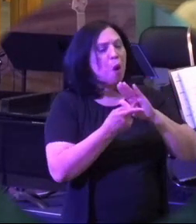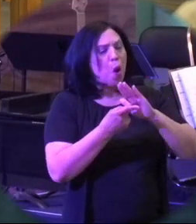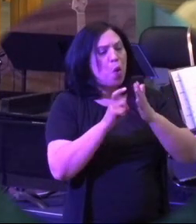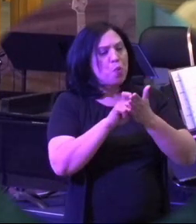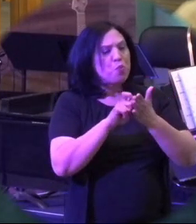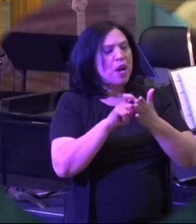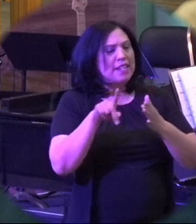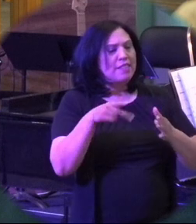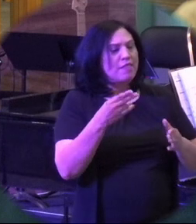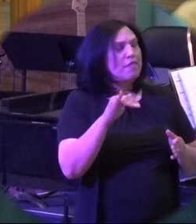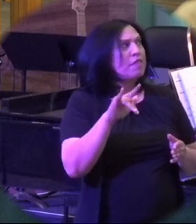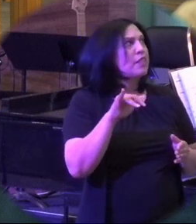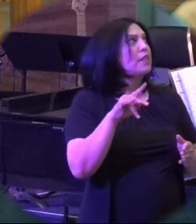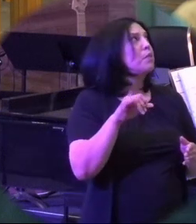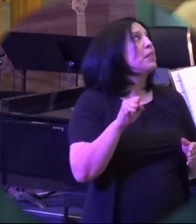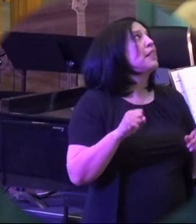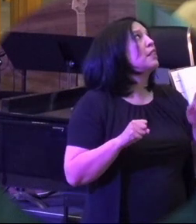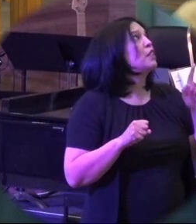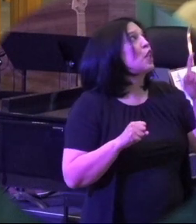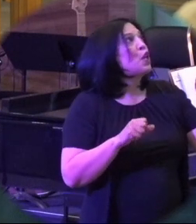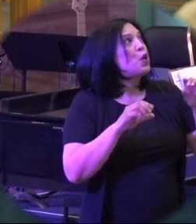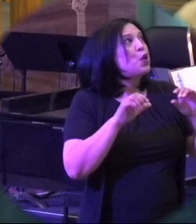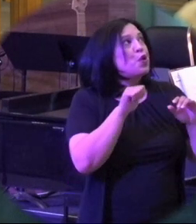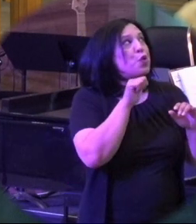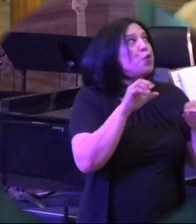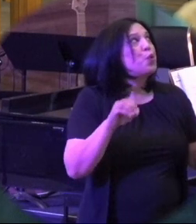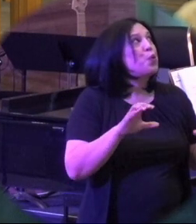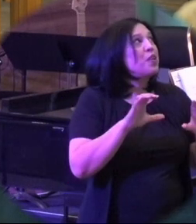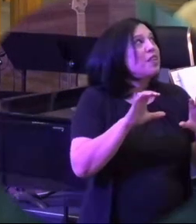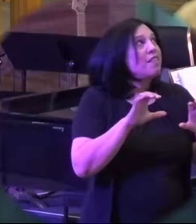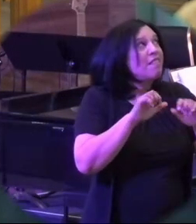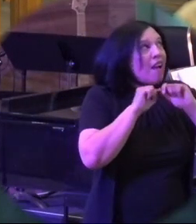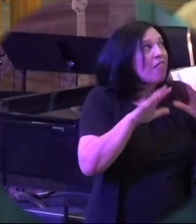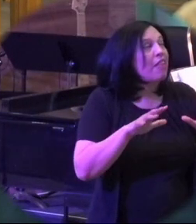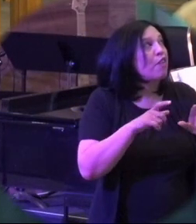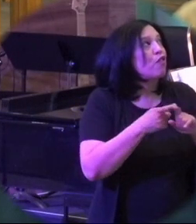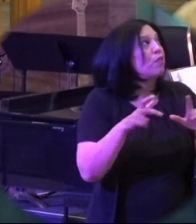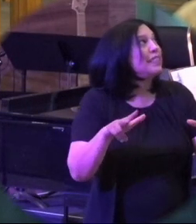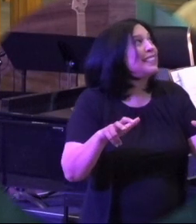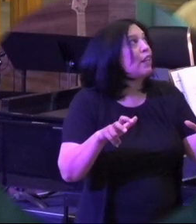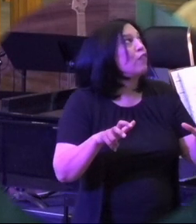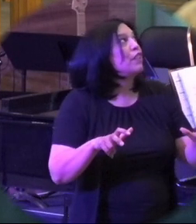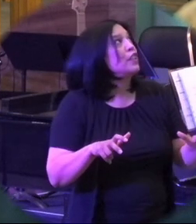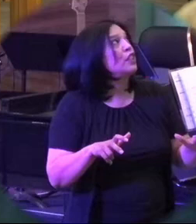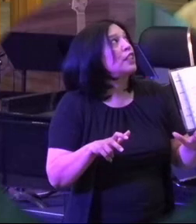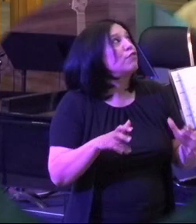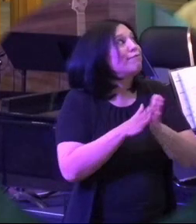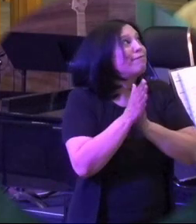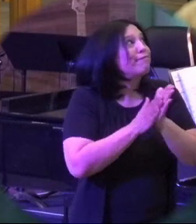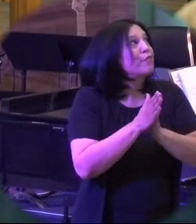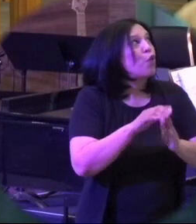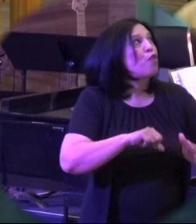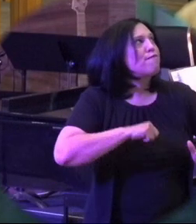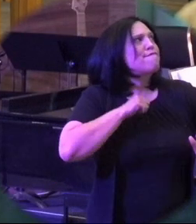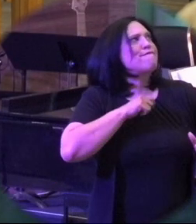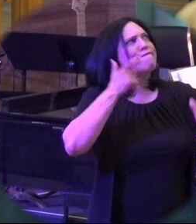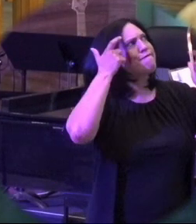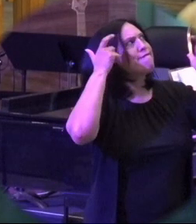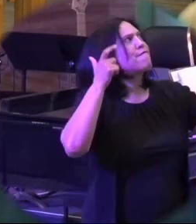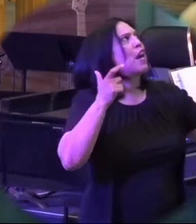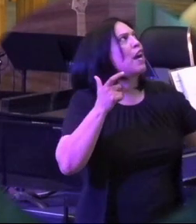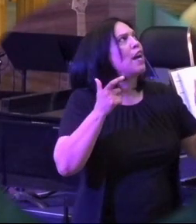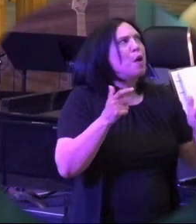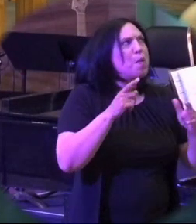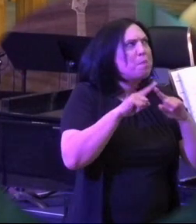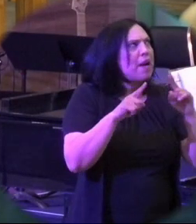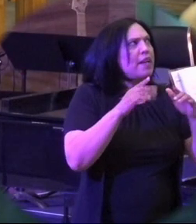at Babel, but in humility consider others better than yourselves, or in this case, more important. Each of you should look not only to